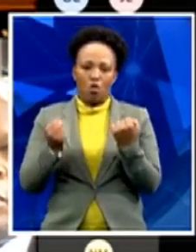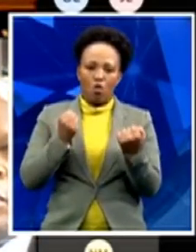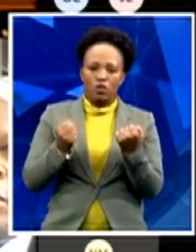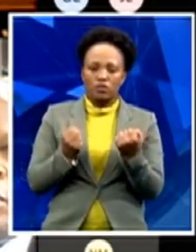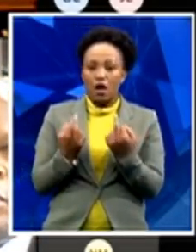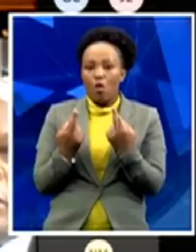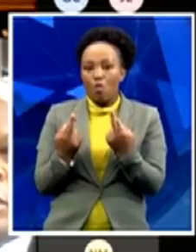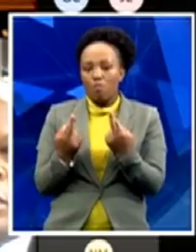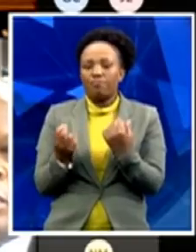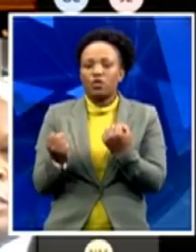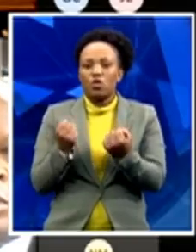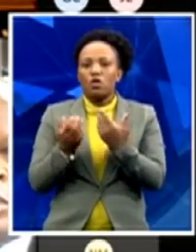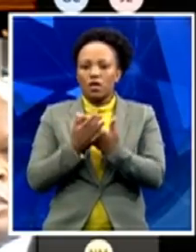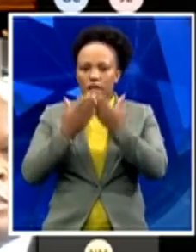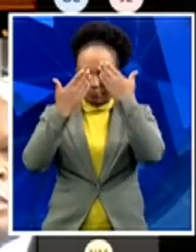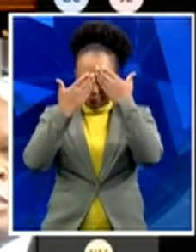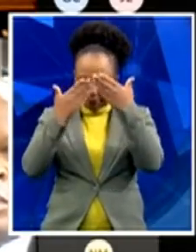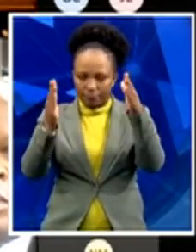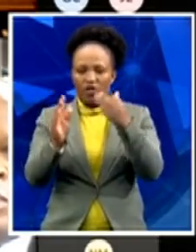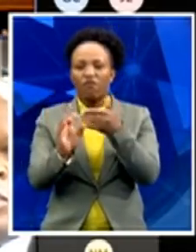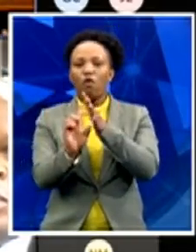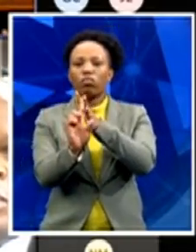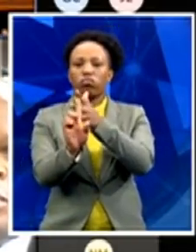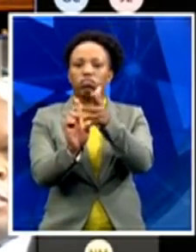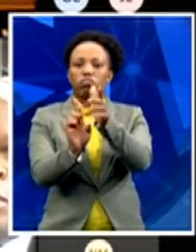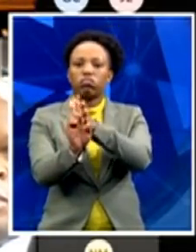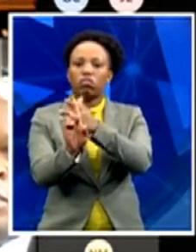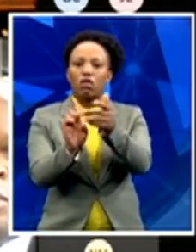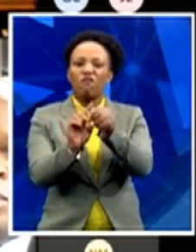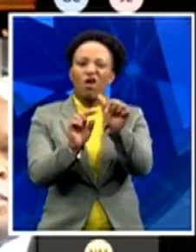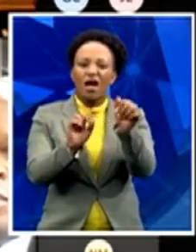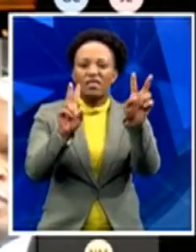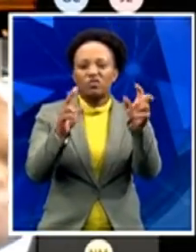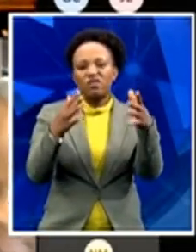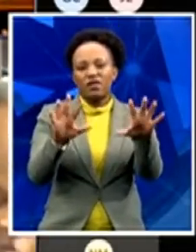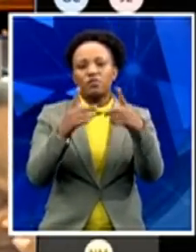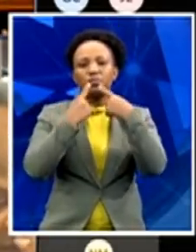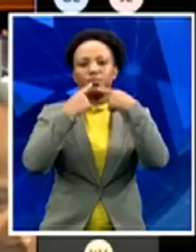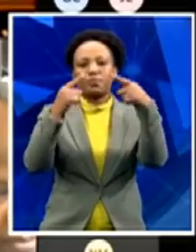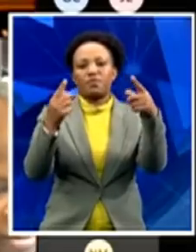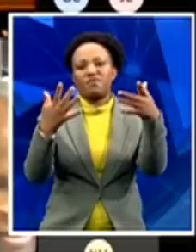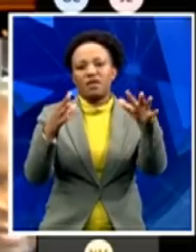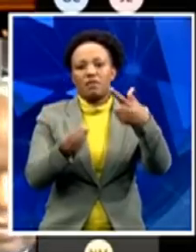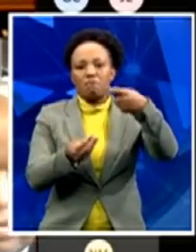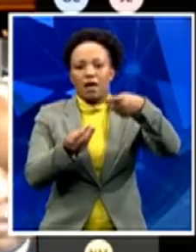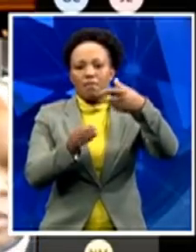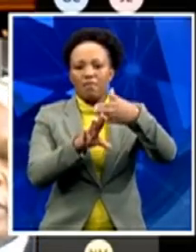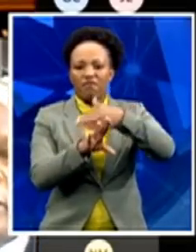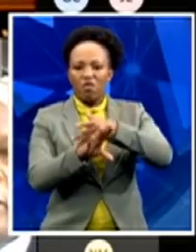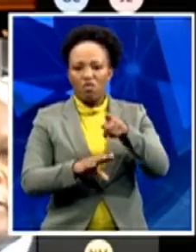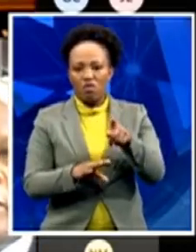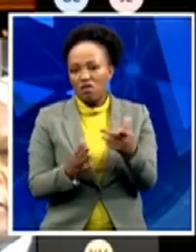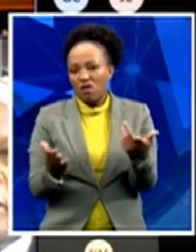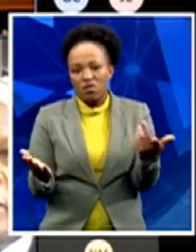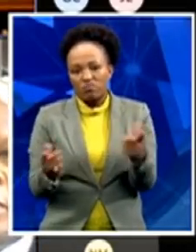persuasion on even those issues that it has pronounced upon. Obviously, otherwise there'll be no point in even raising those